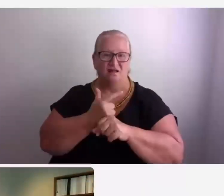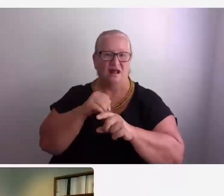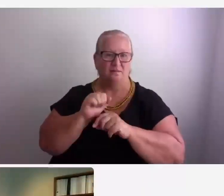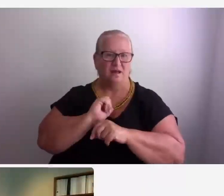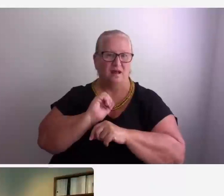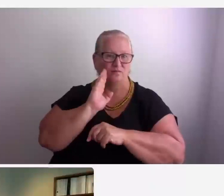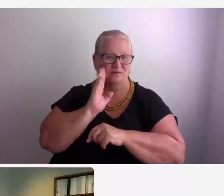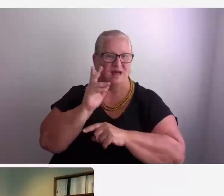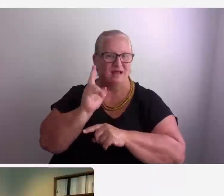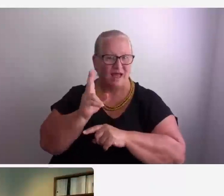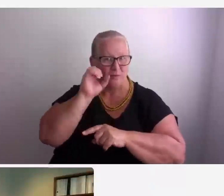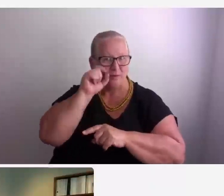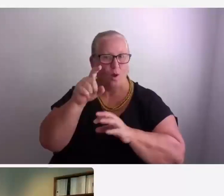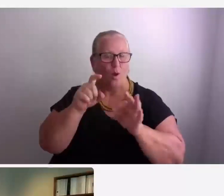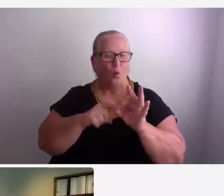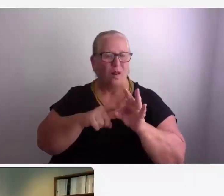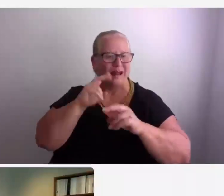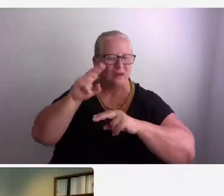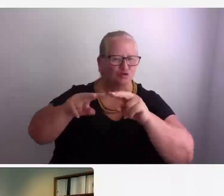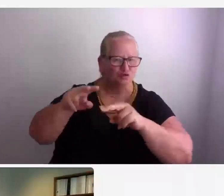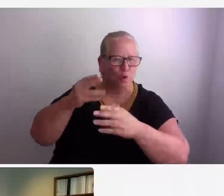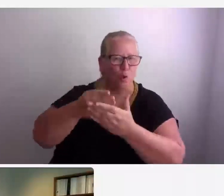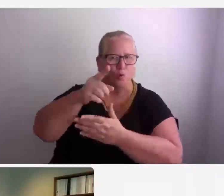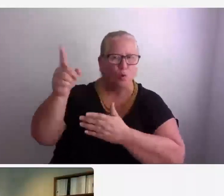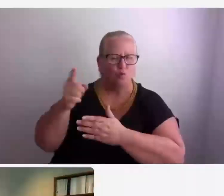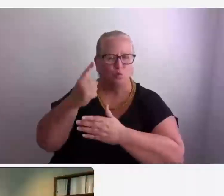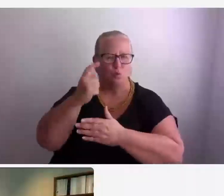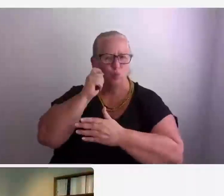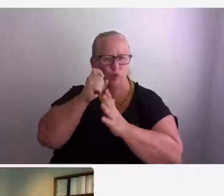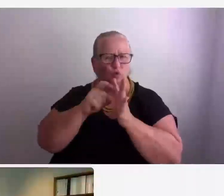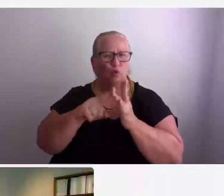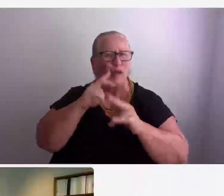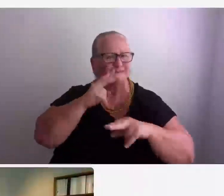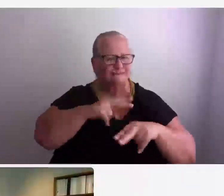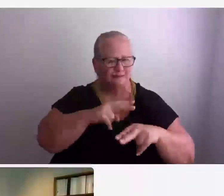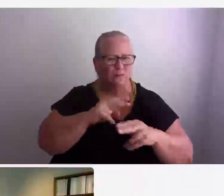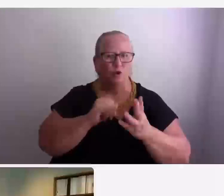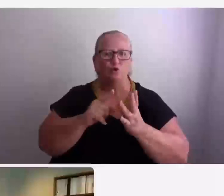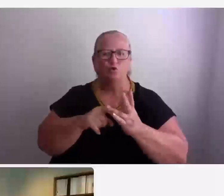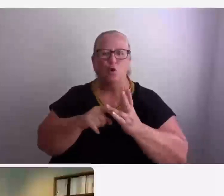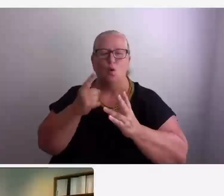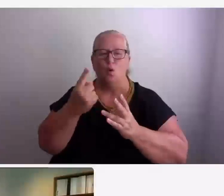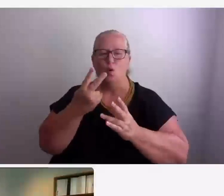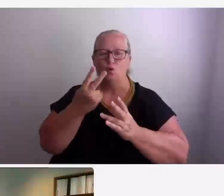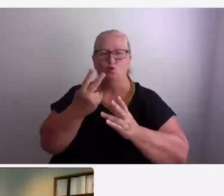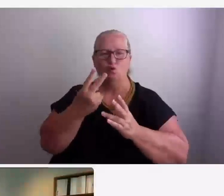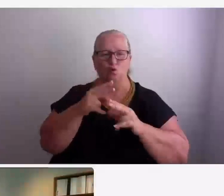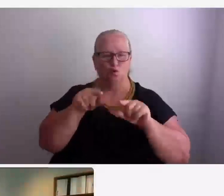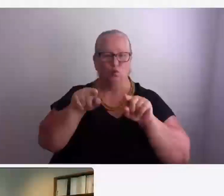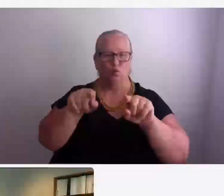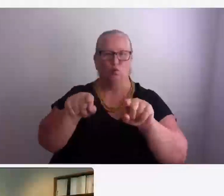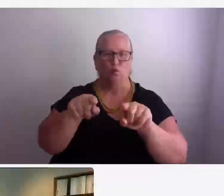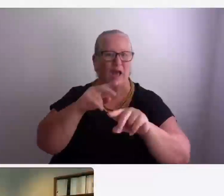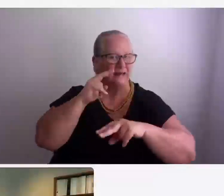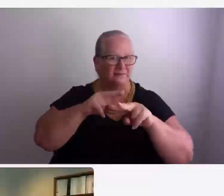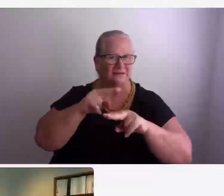assurance on those independent assessments. I think the key thing is that the dual assessment process has shown that 90%